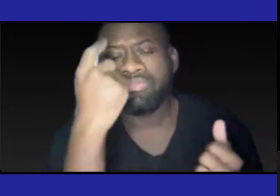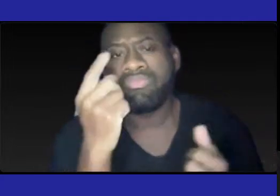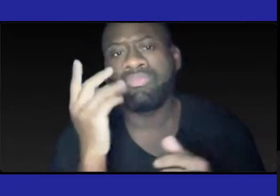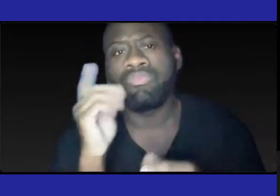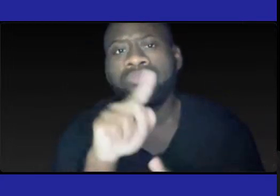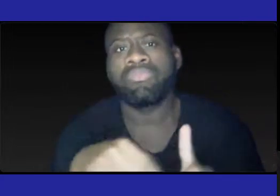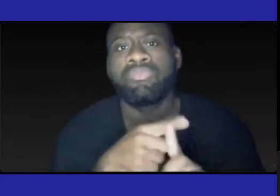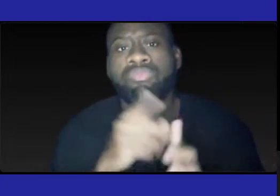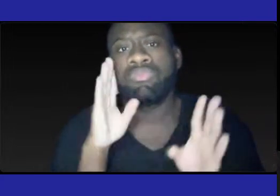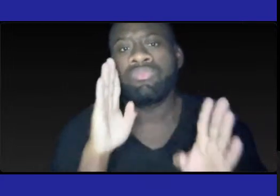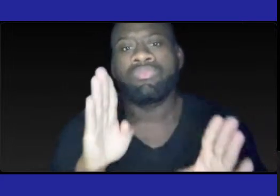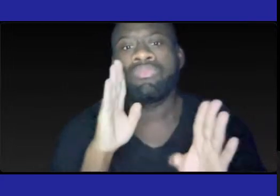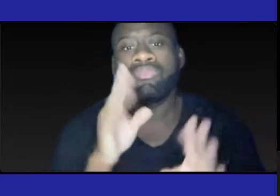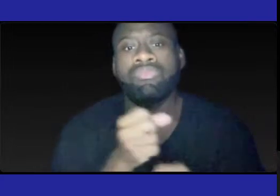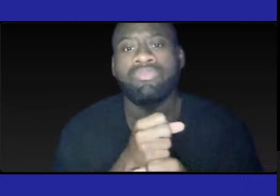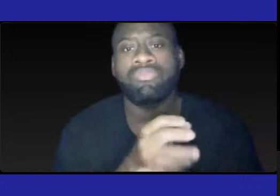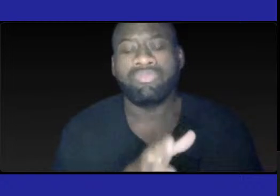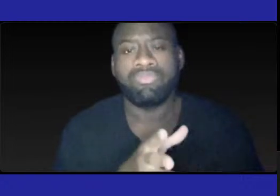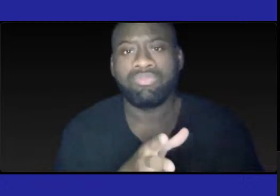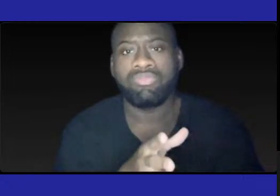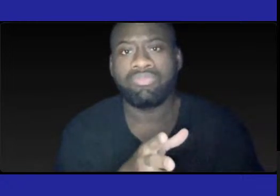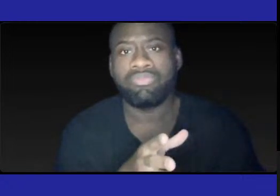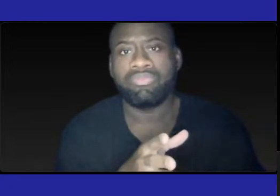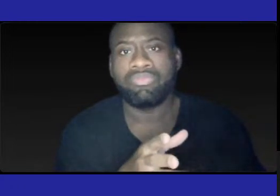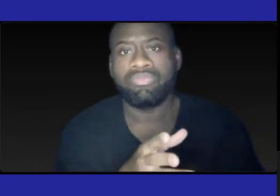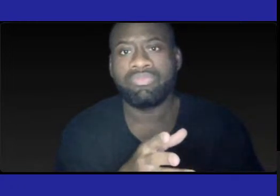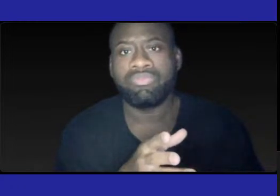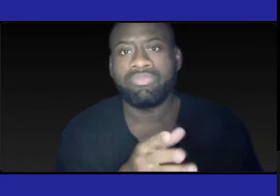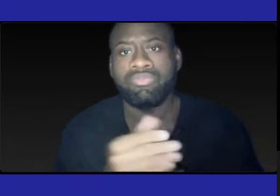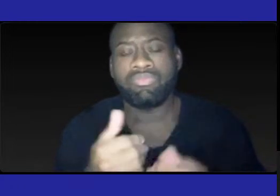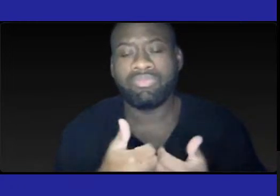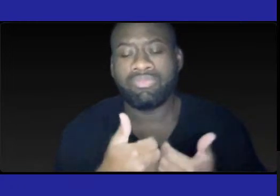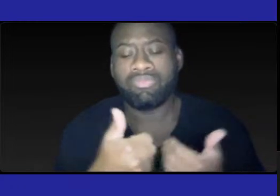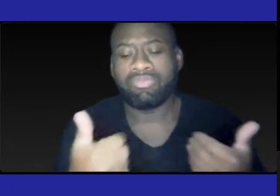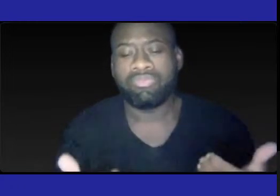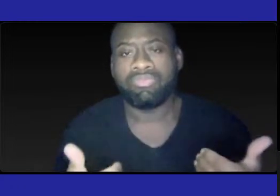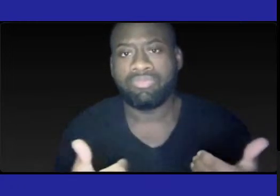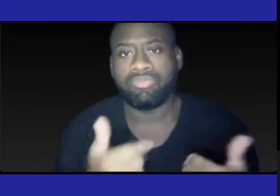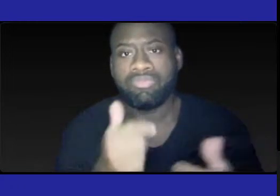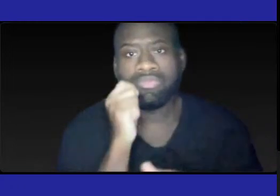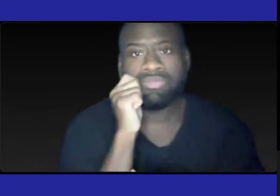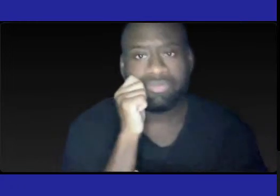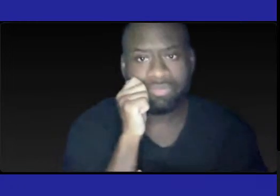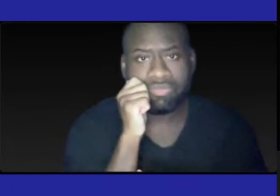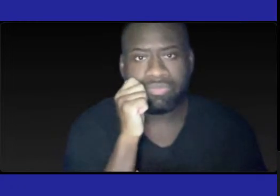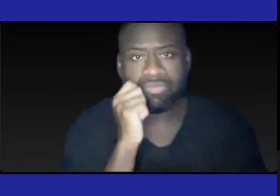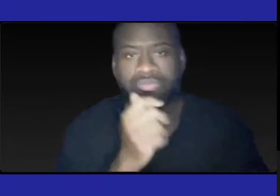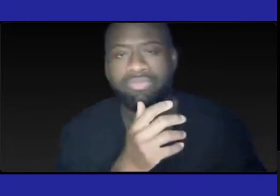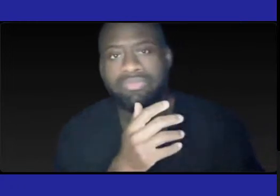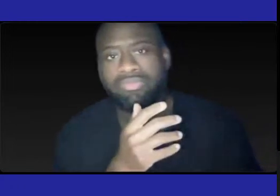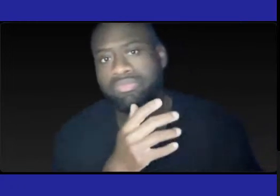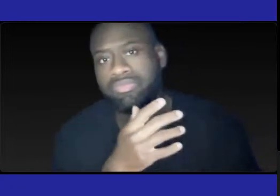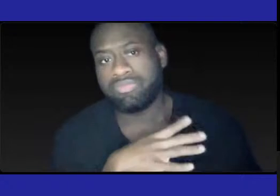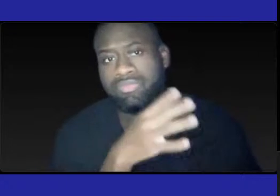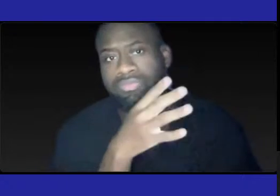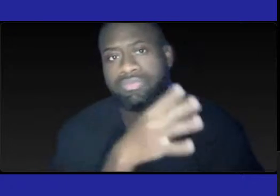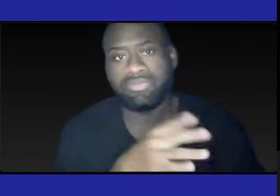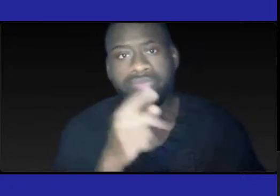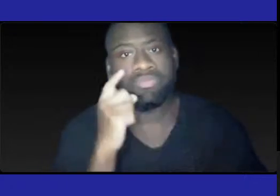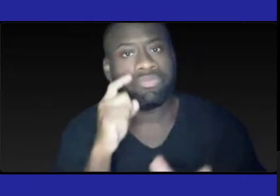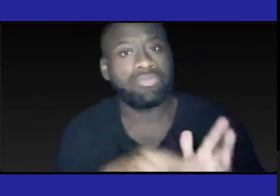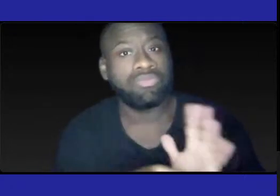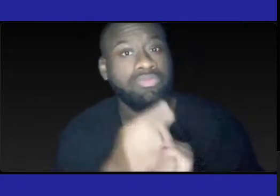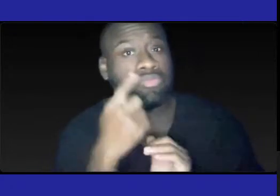of causes and then subdivide them by race and ethnicity, we see that for Hispanic women and